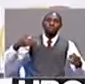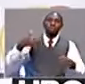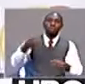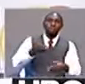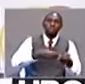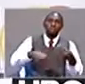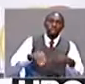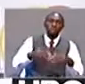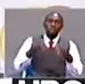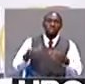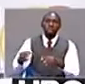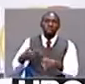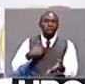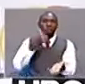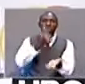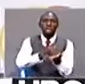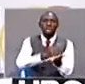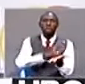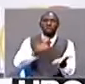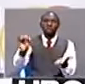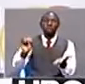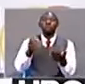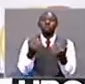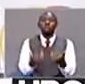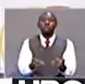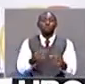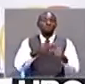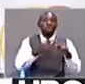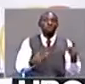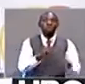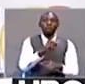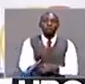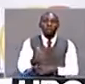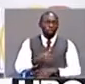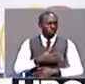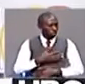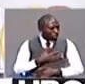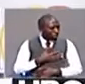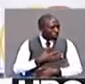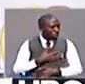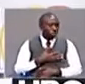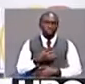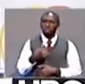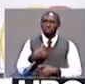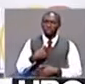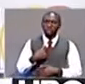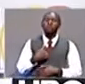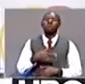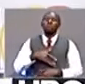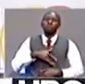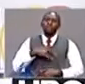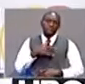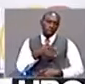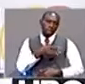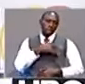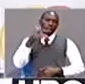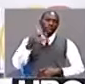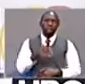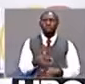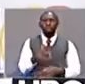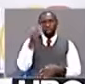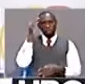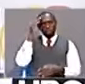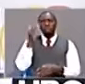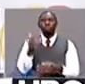have no bank. That's why we are saying we are going to kill one another. So I got concerned. I wrote the Minister